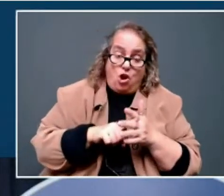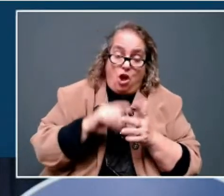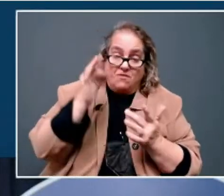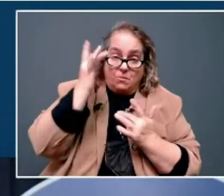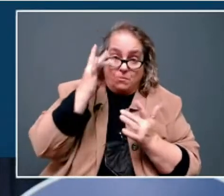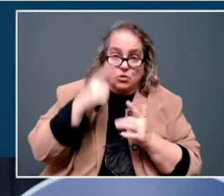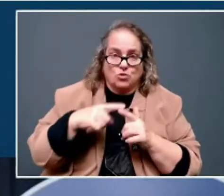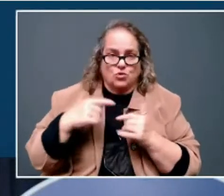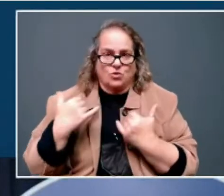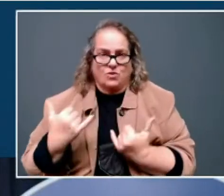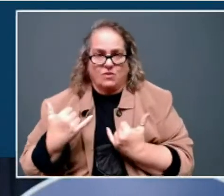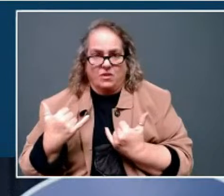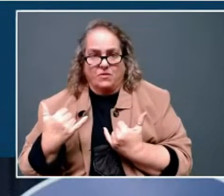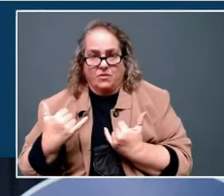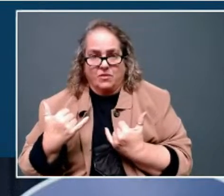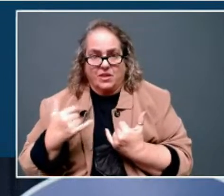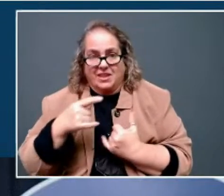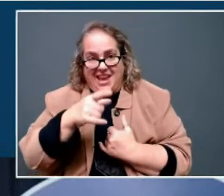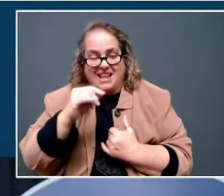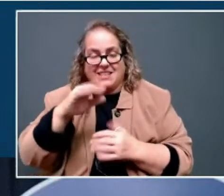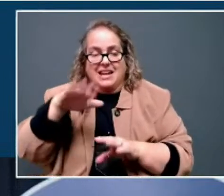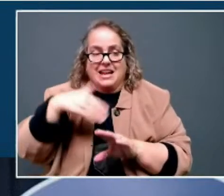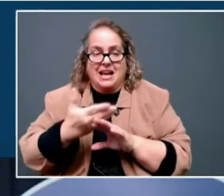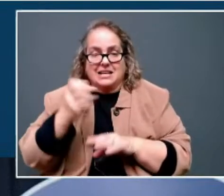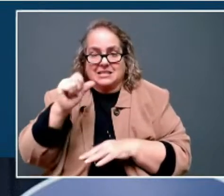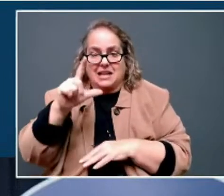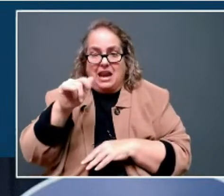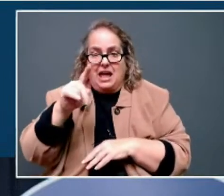this and the next slide are taken from the website